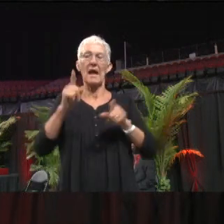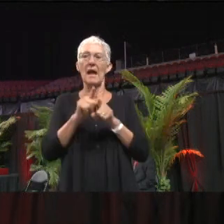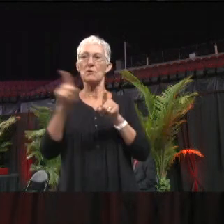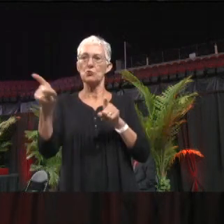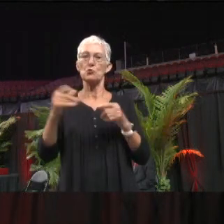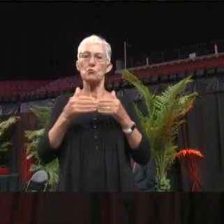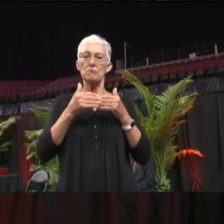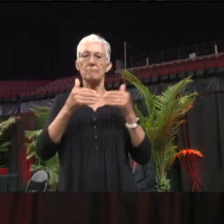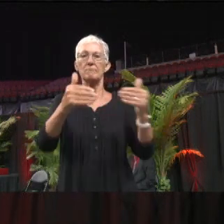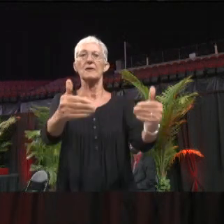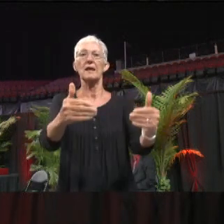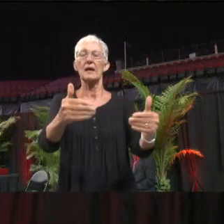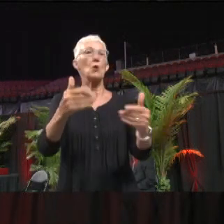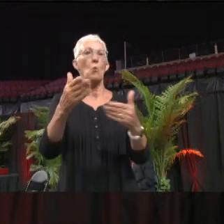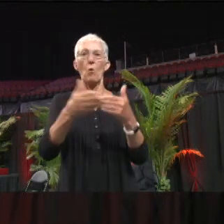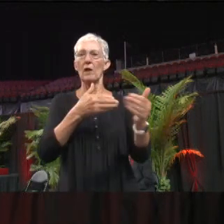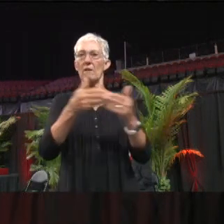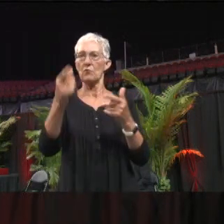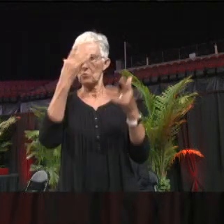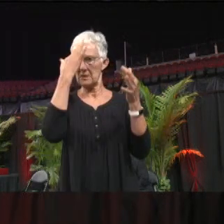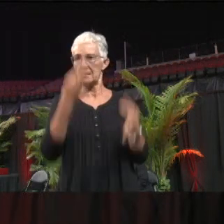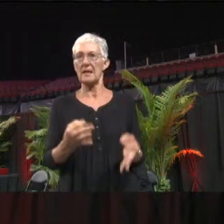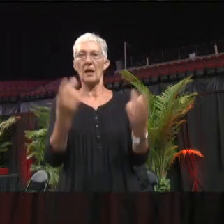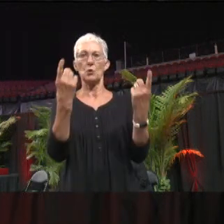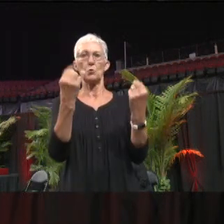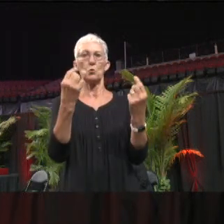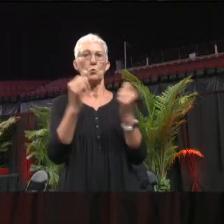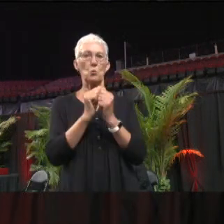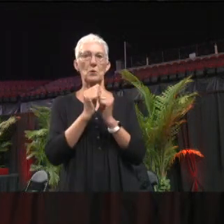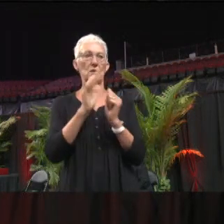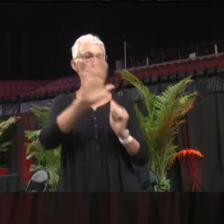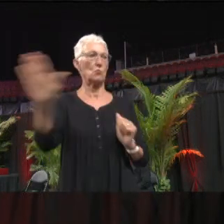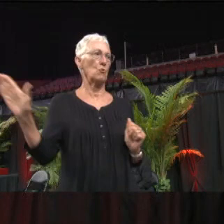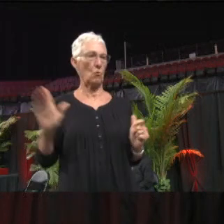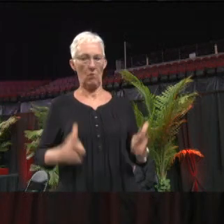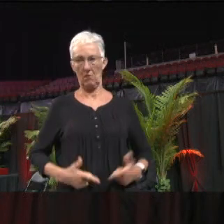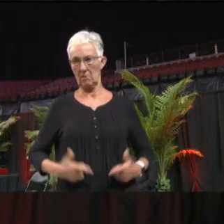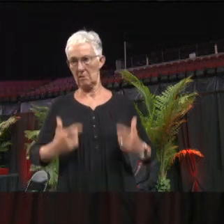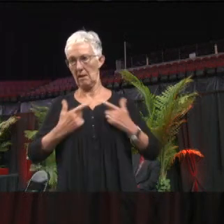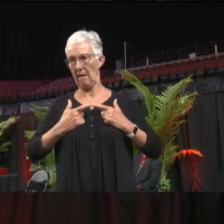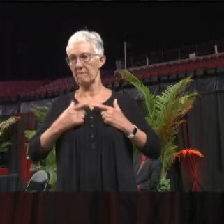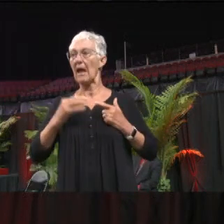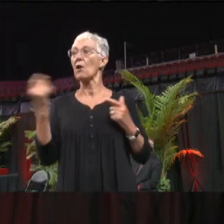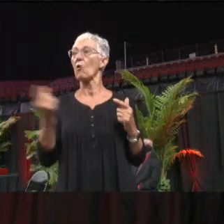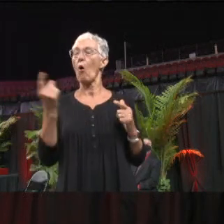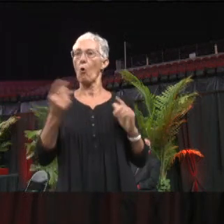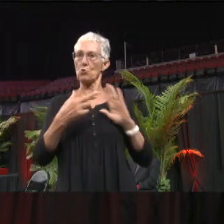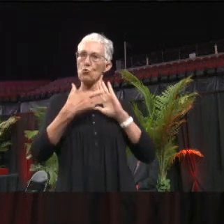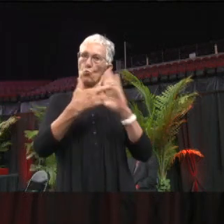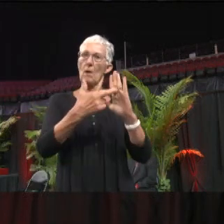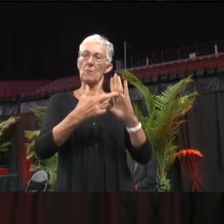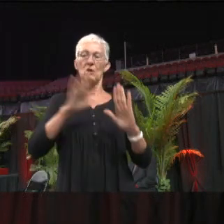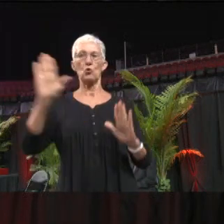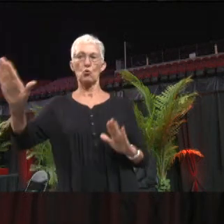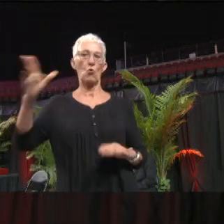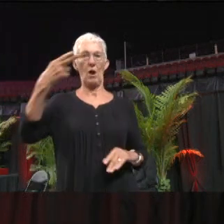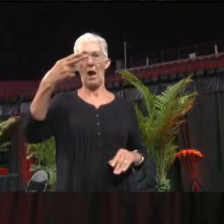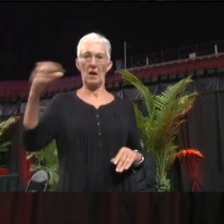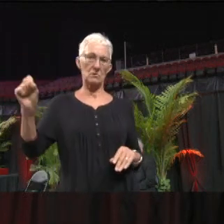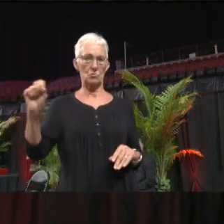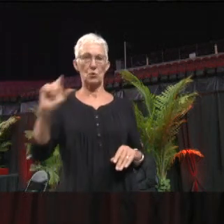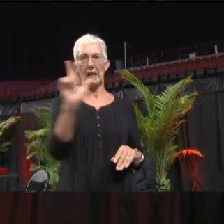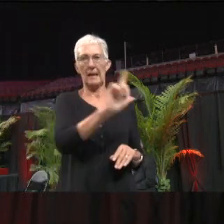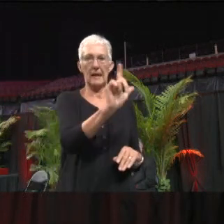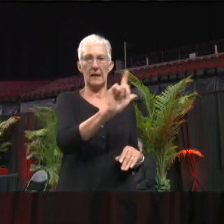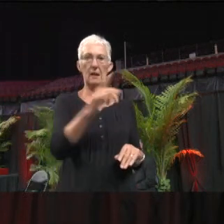you choose to do with your life. And as always, represent your school, Lincoln High School.